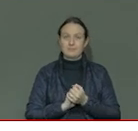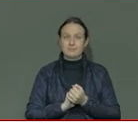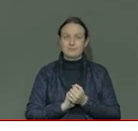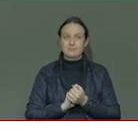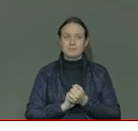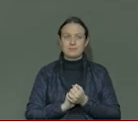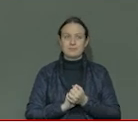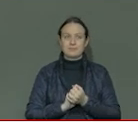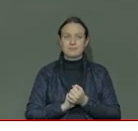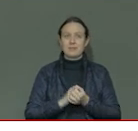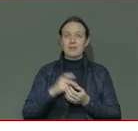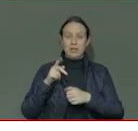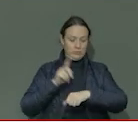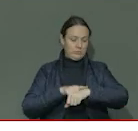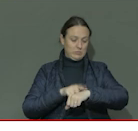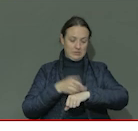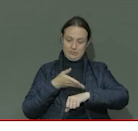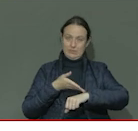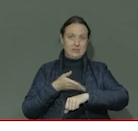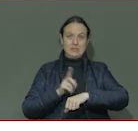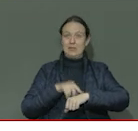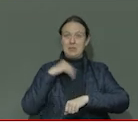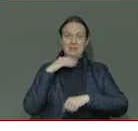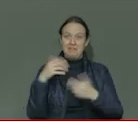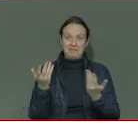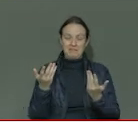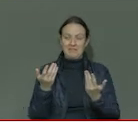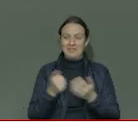Pi's, guys, if you look at the time, we don't have enough time, right?